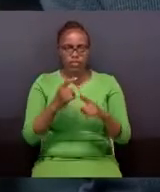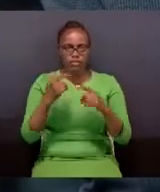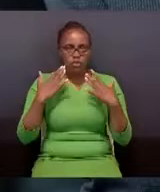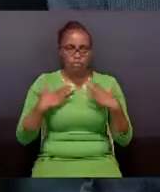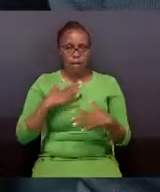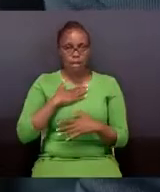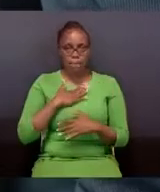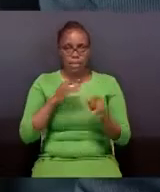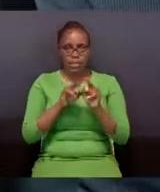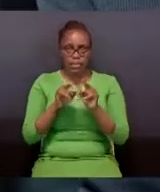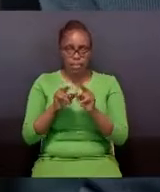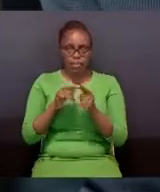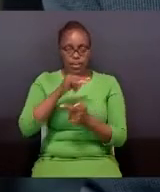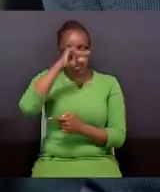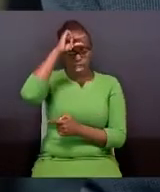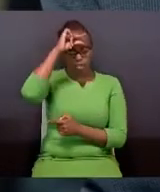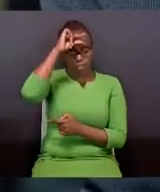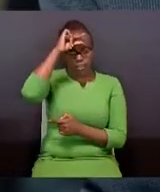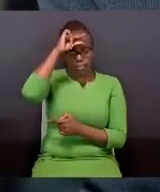I was thrust into government.